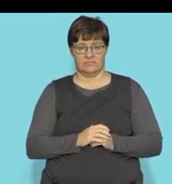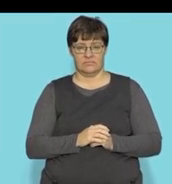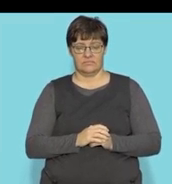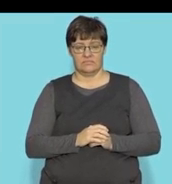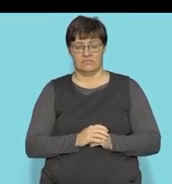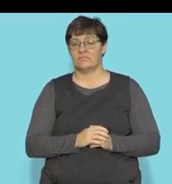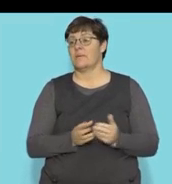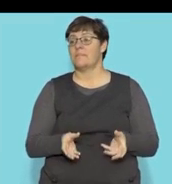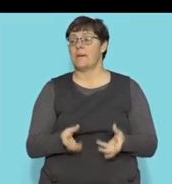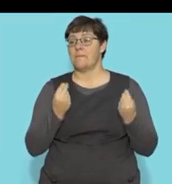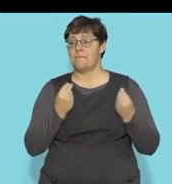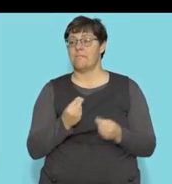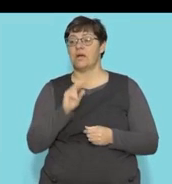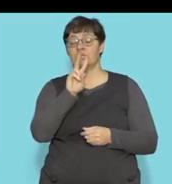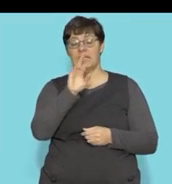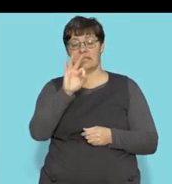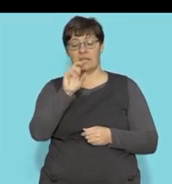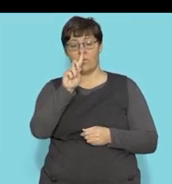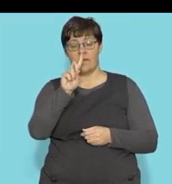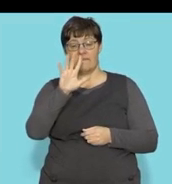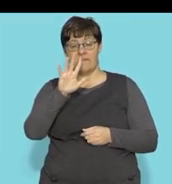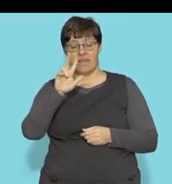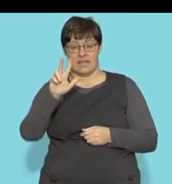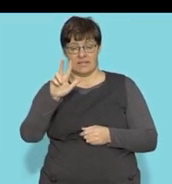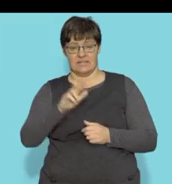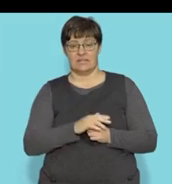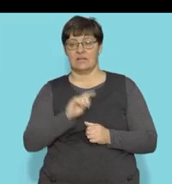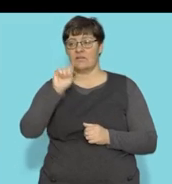27,991,59, which is going to give me